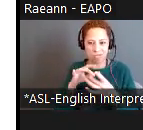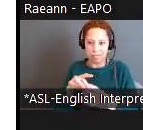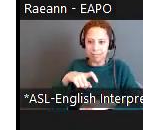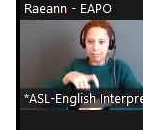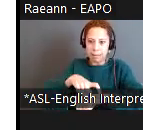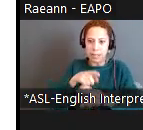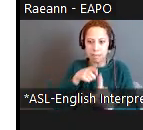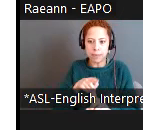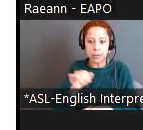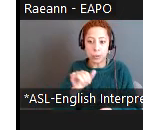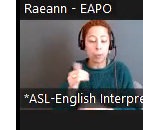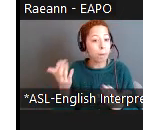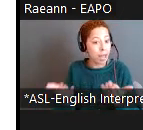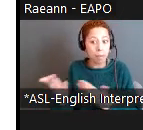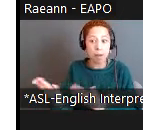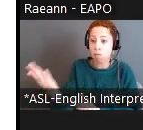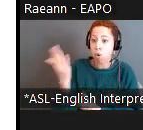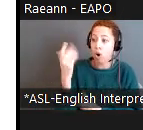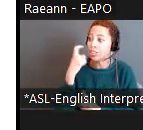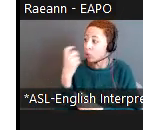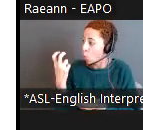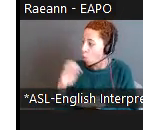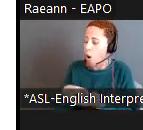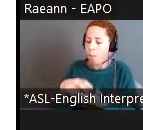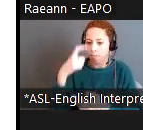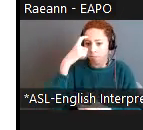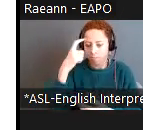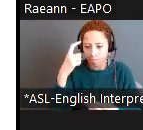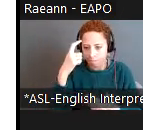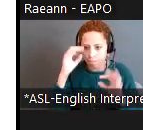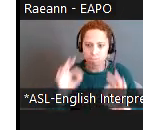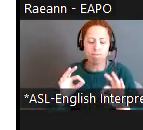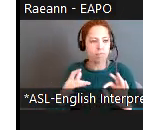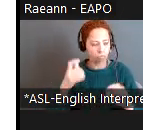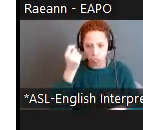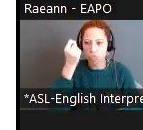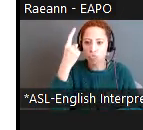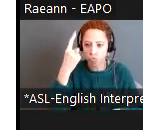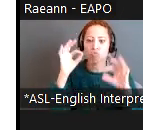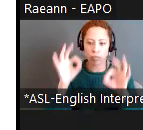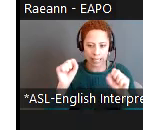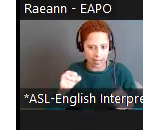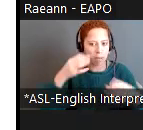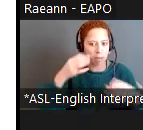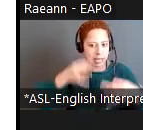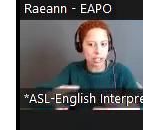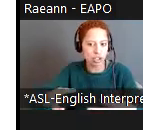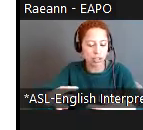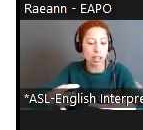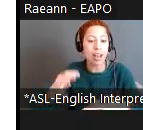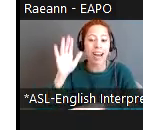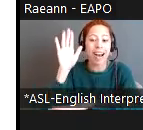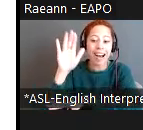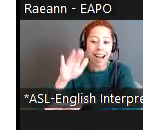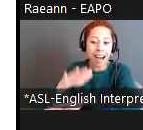make decisions in the morning when they've just woken up, they're fresh, they can understand. But by the end of the day, when they're more tired, they might